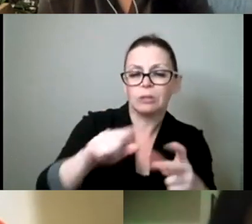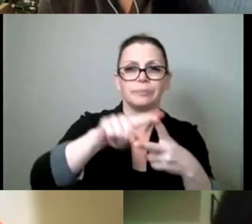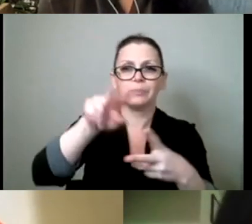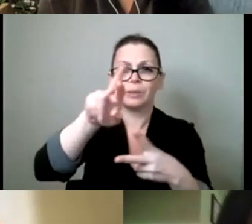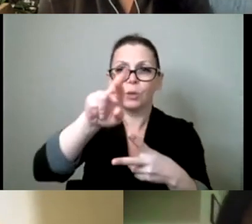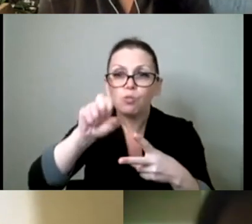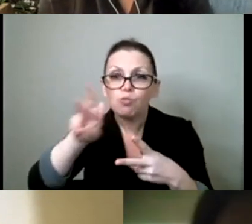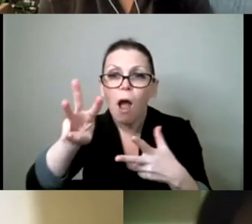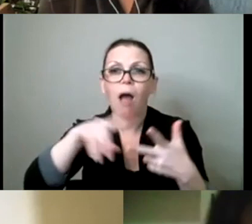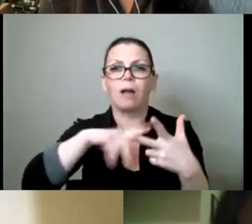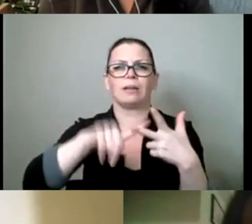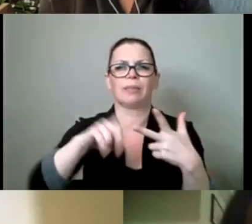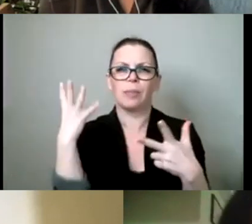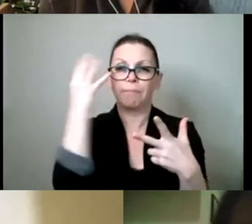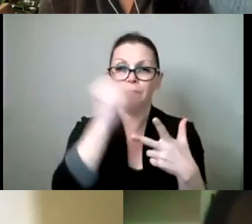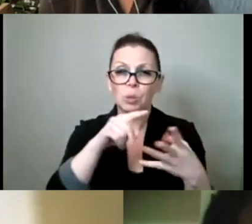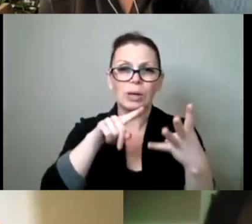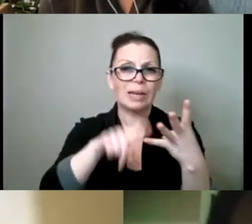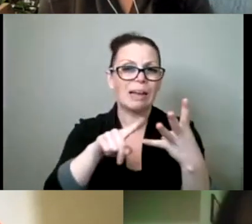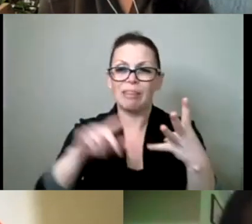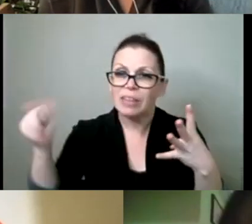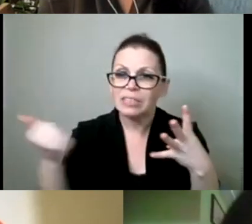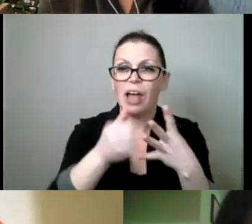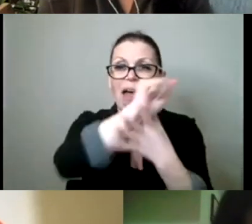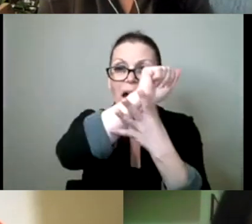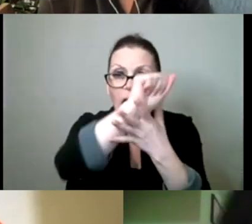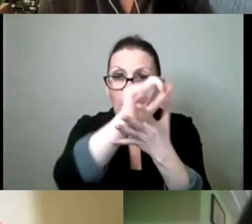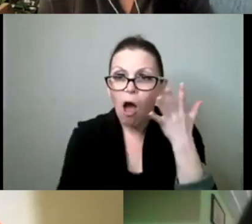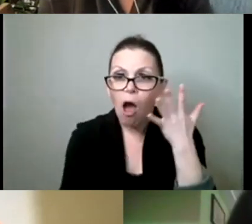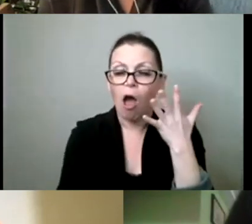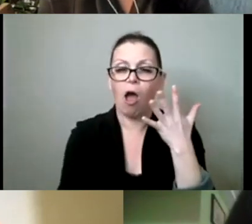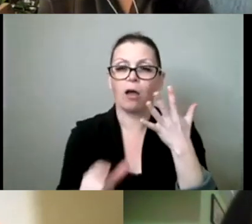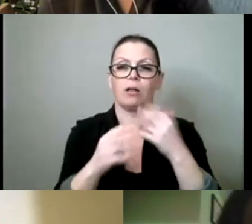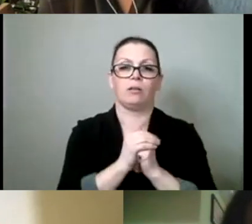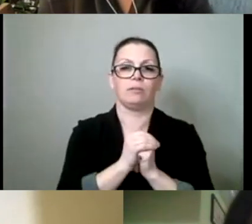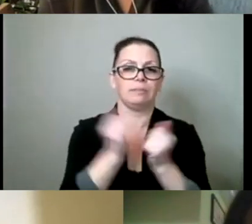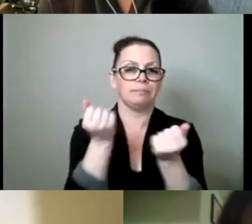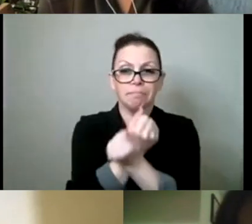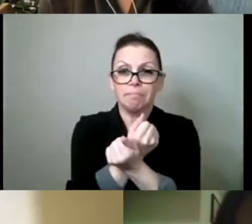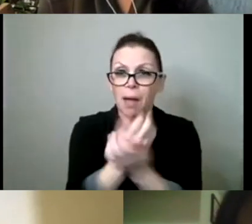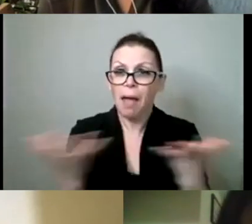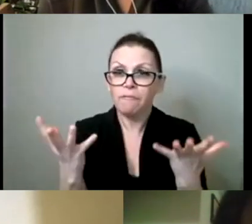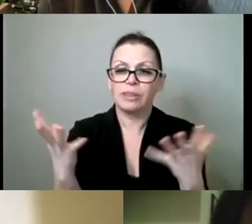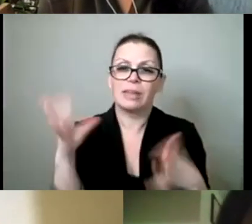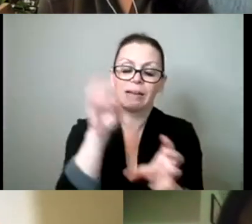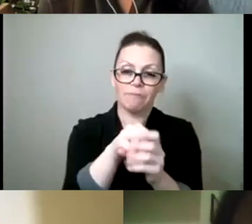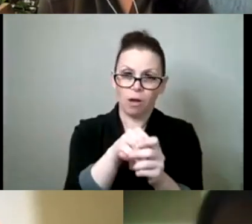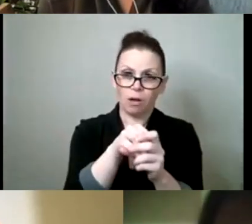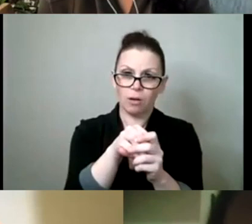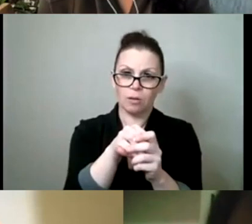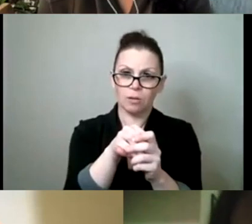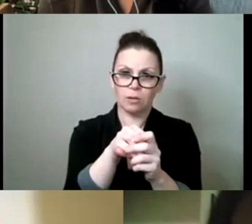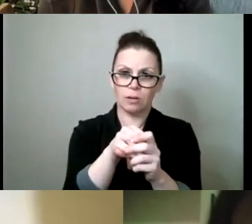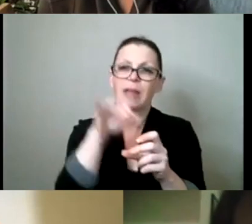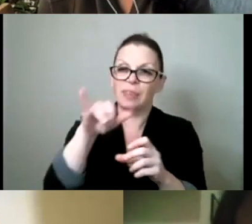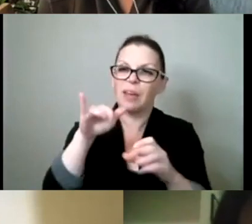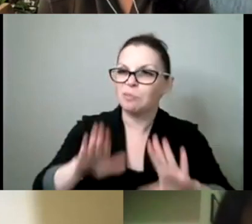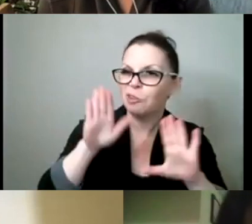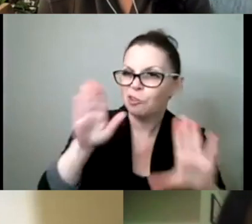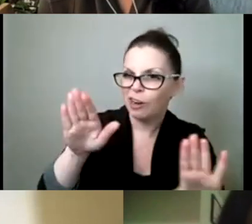also the challenges, and all of the messiness of everything, you know, will be great.